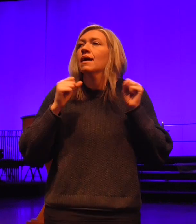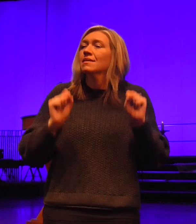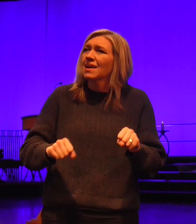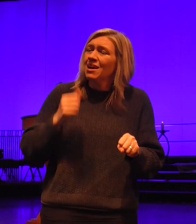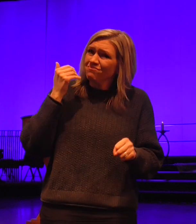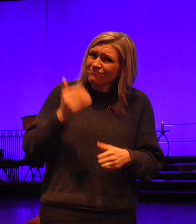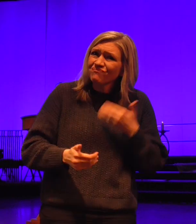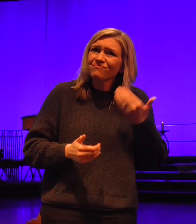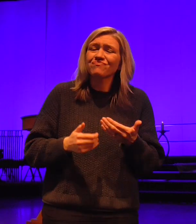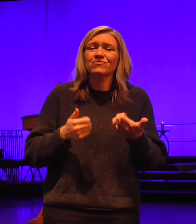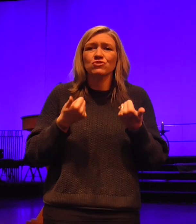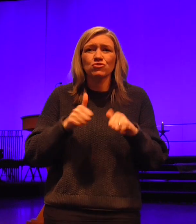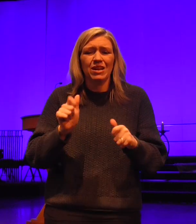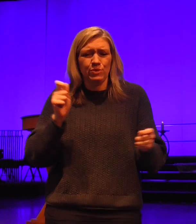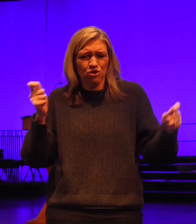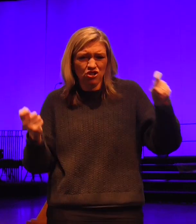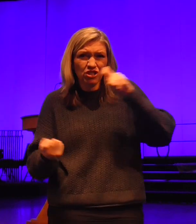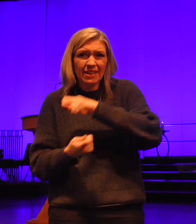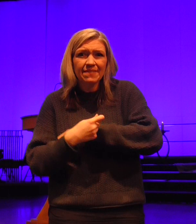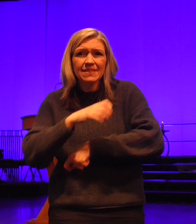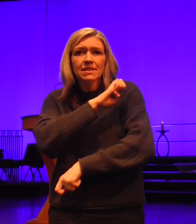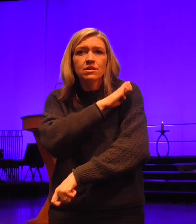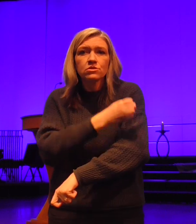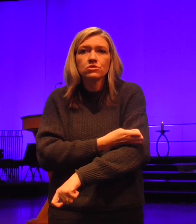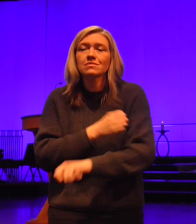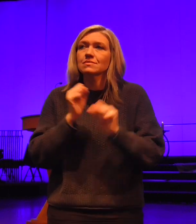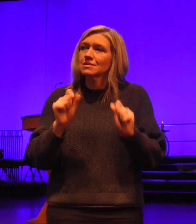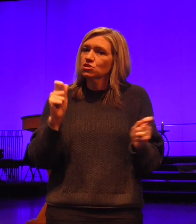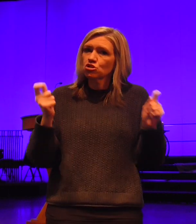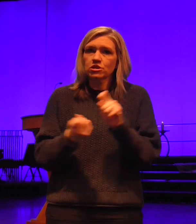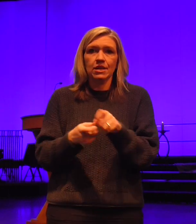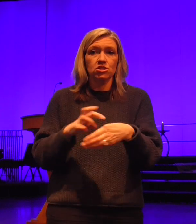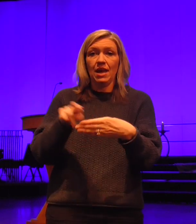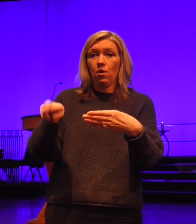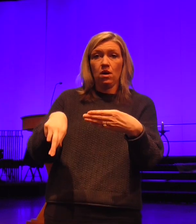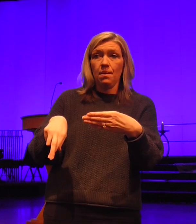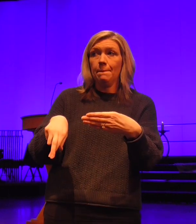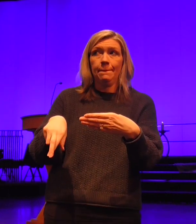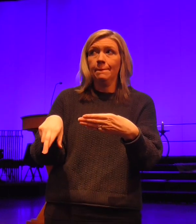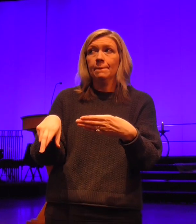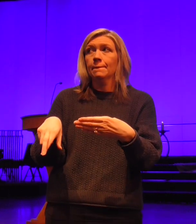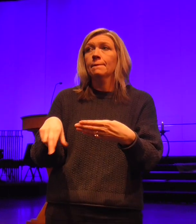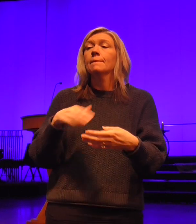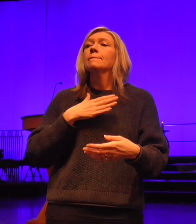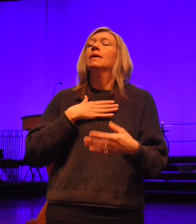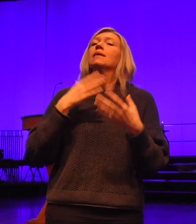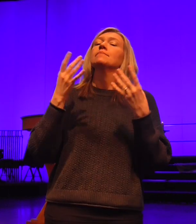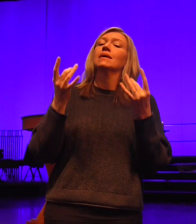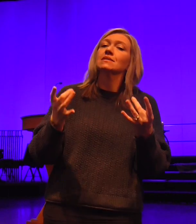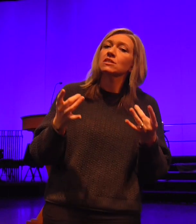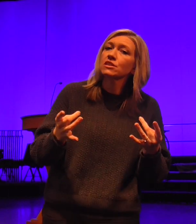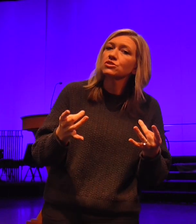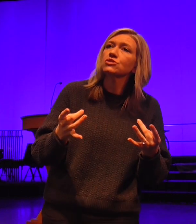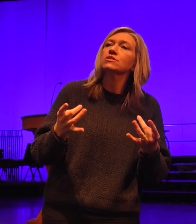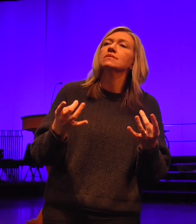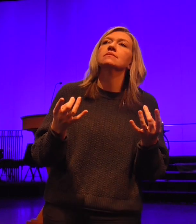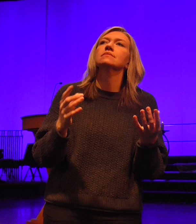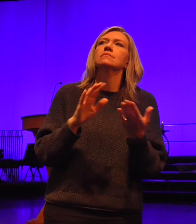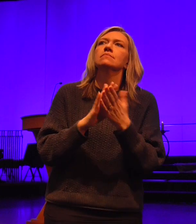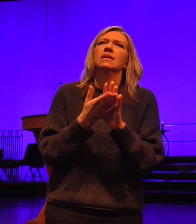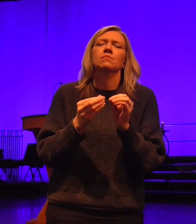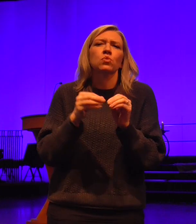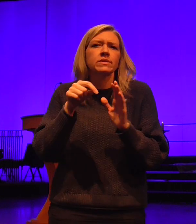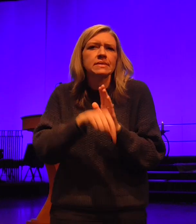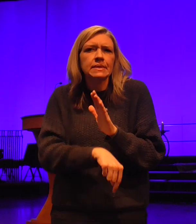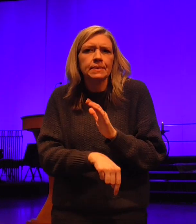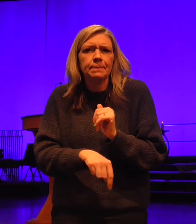steps to shift the energy and change the outcome. And this is where my meditation began to deepen. And I